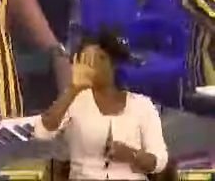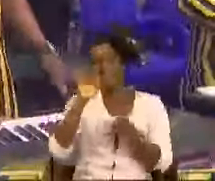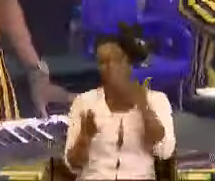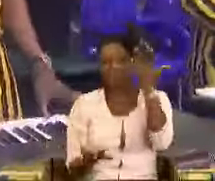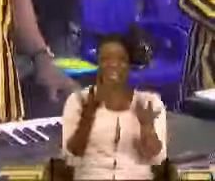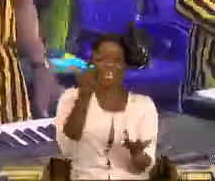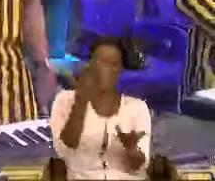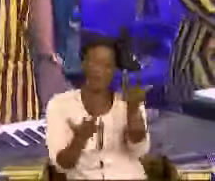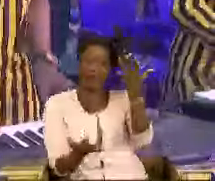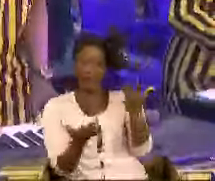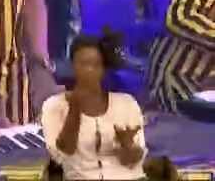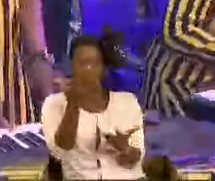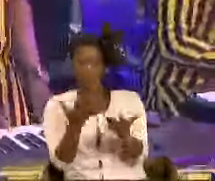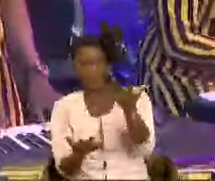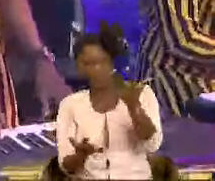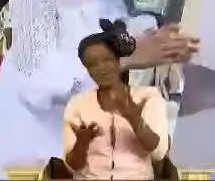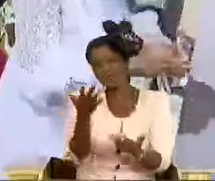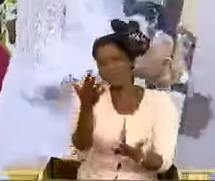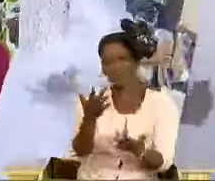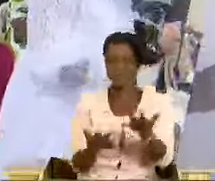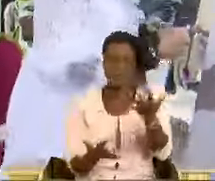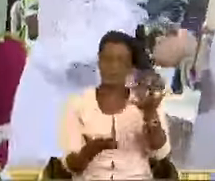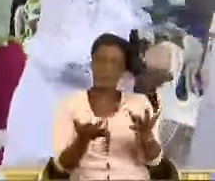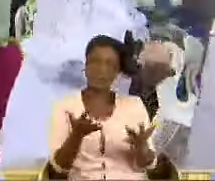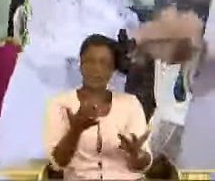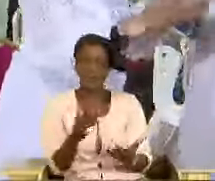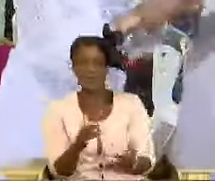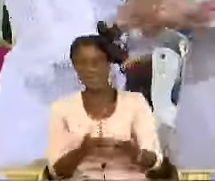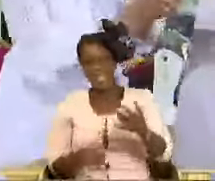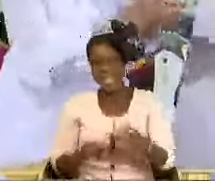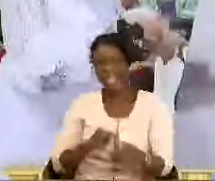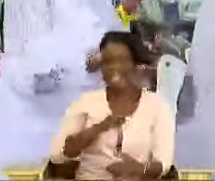father me dance